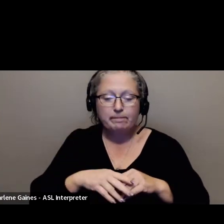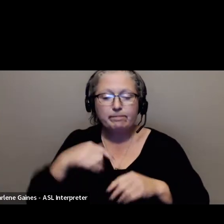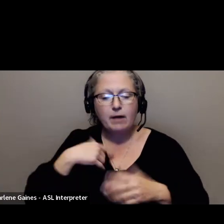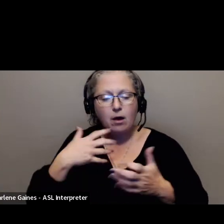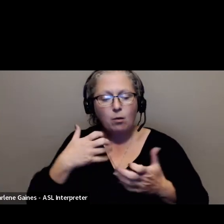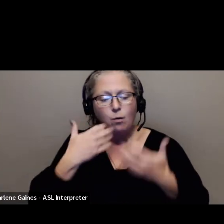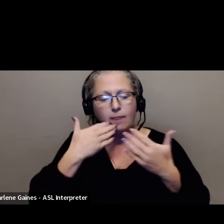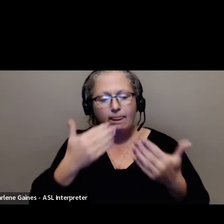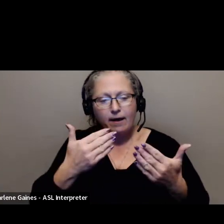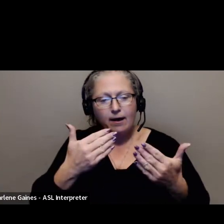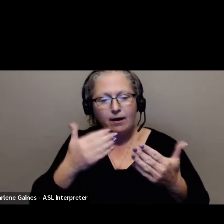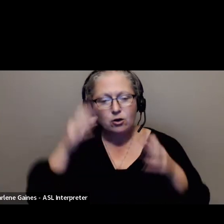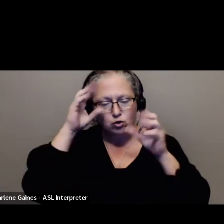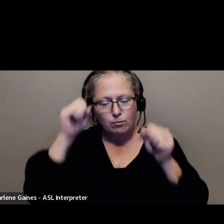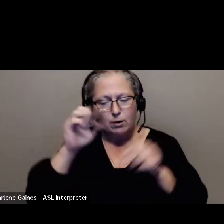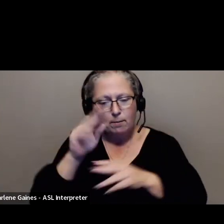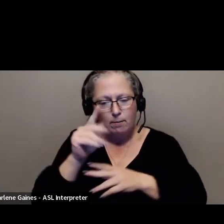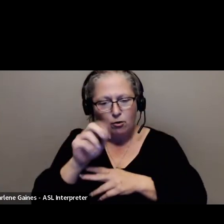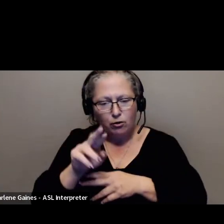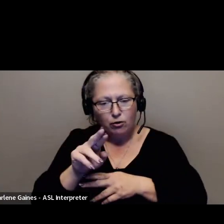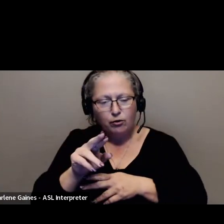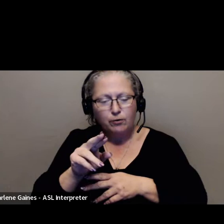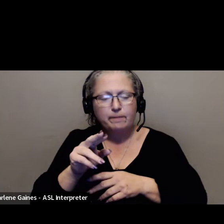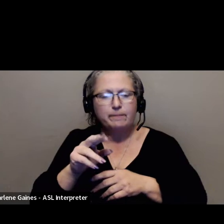thank Superintendent Booker